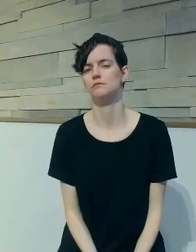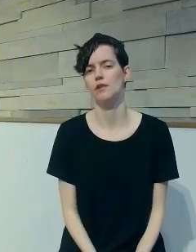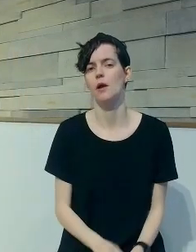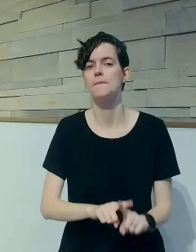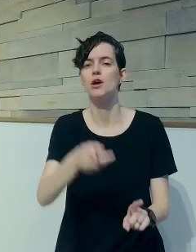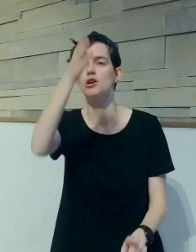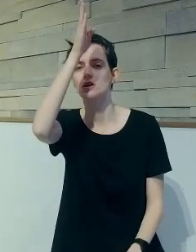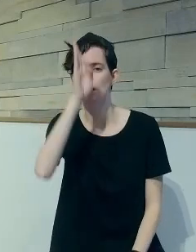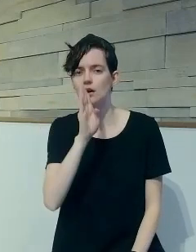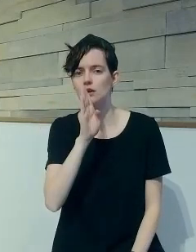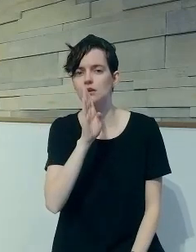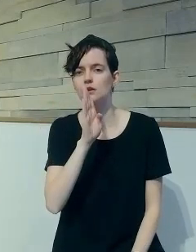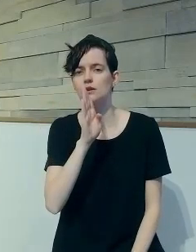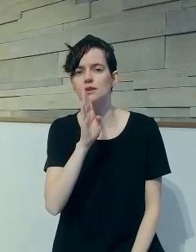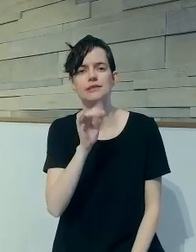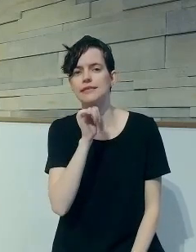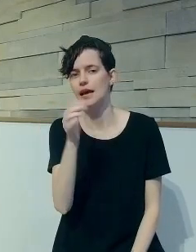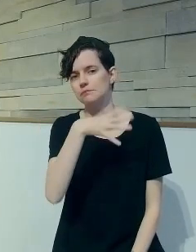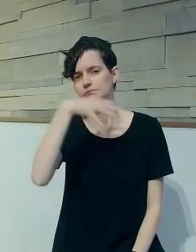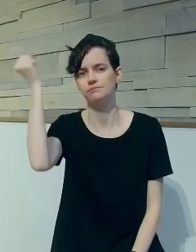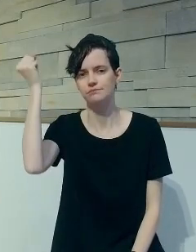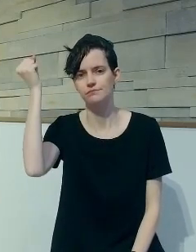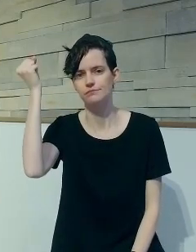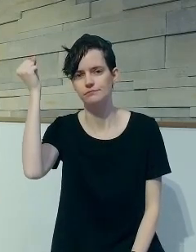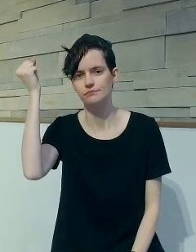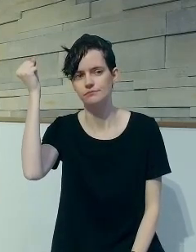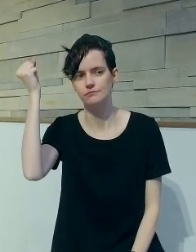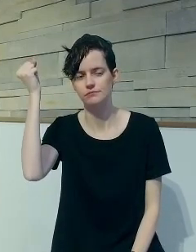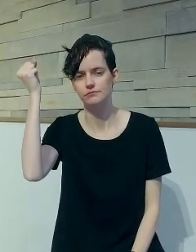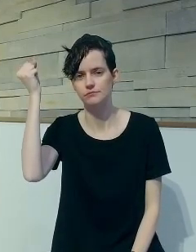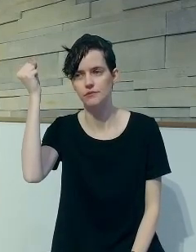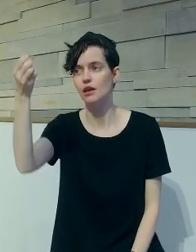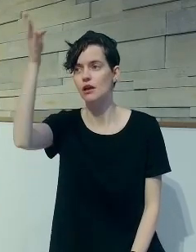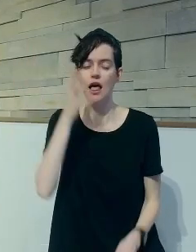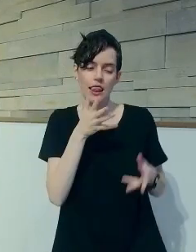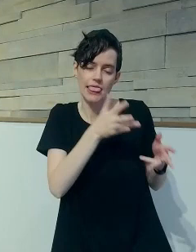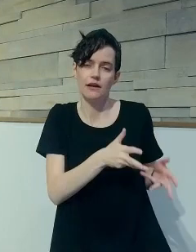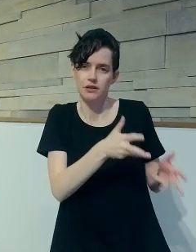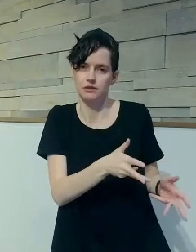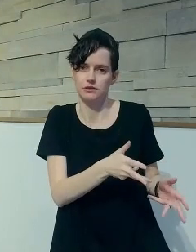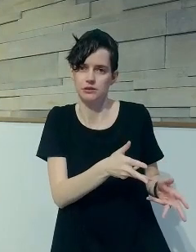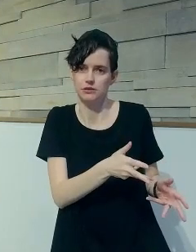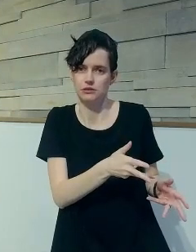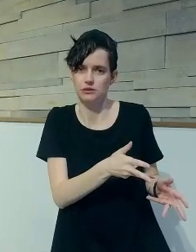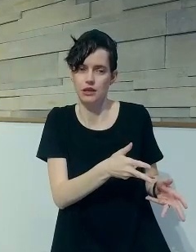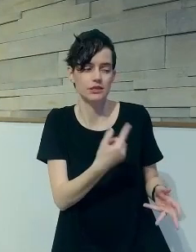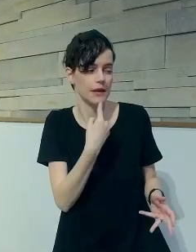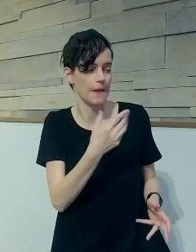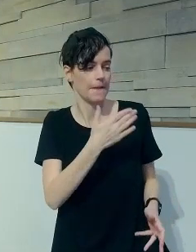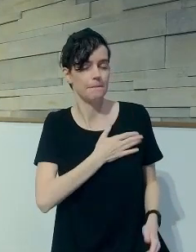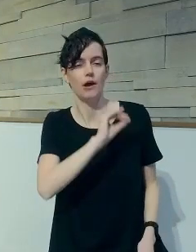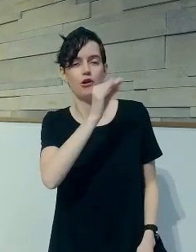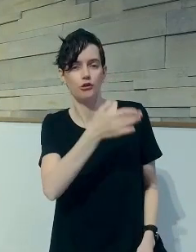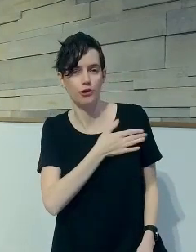But God did not take it away from him. God left it there. And said, my grace